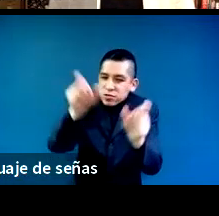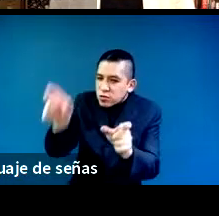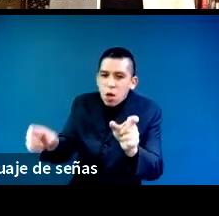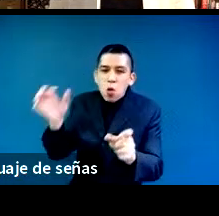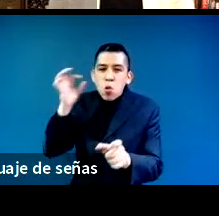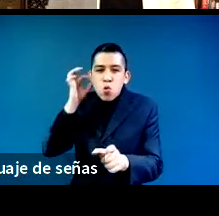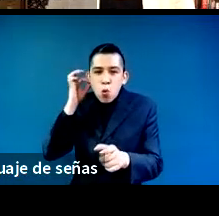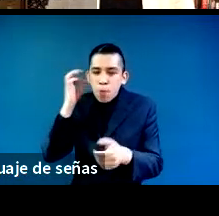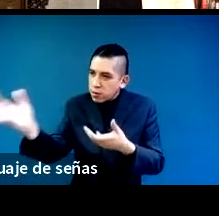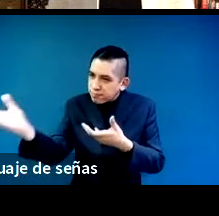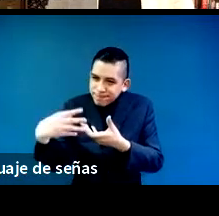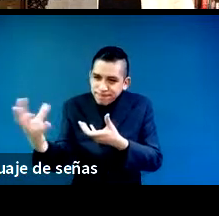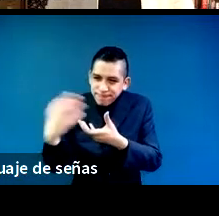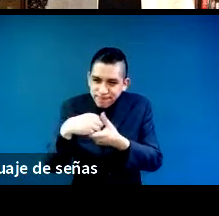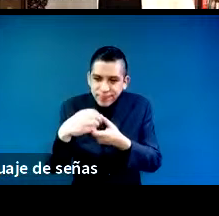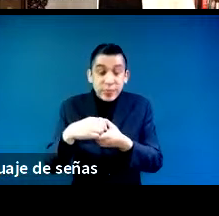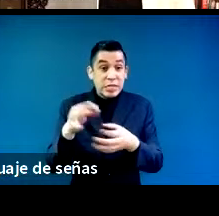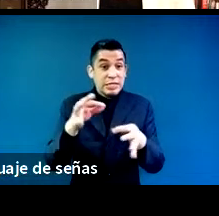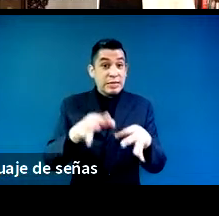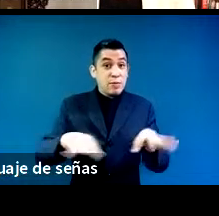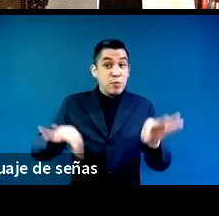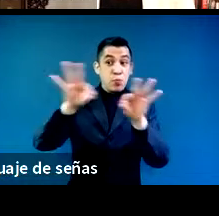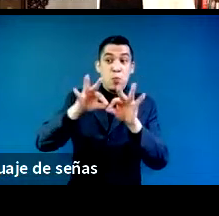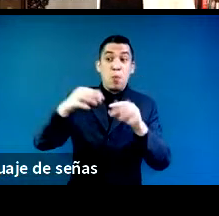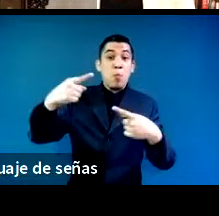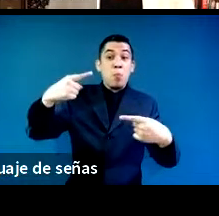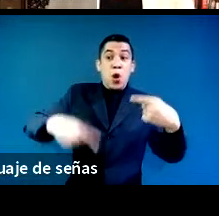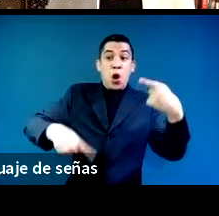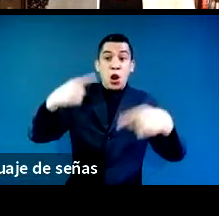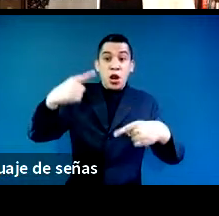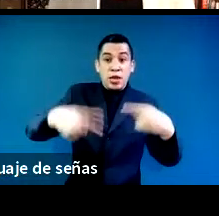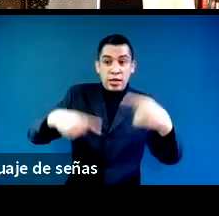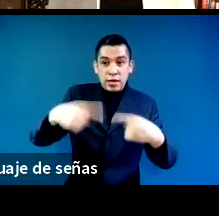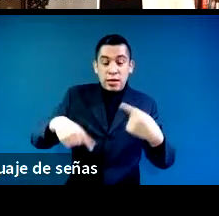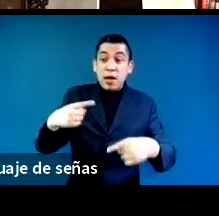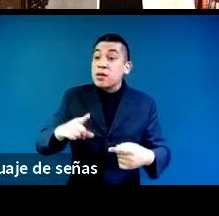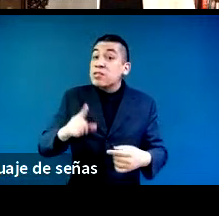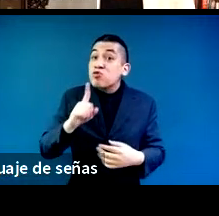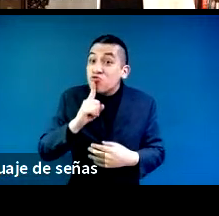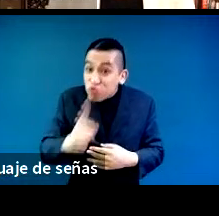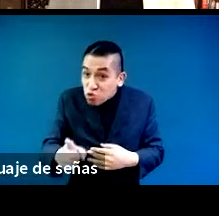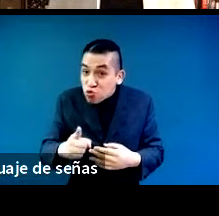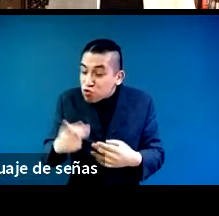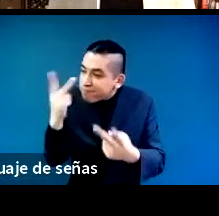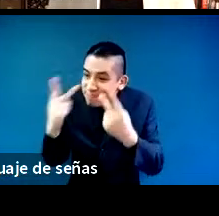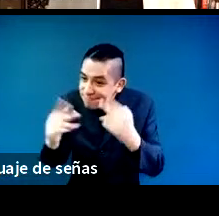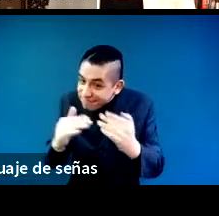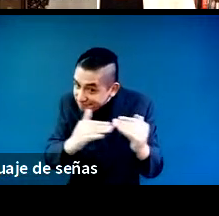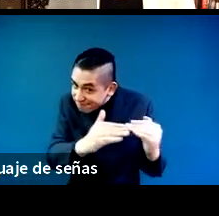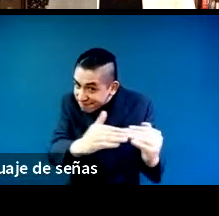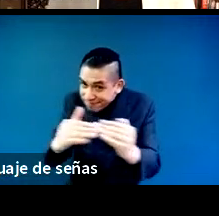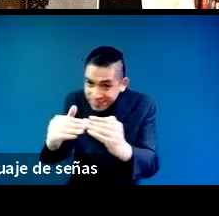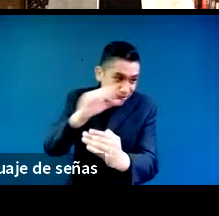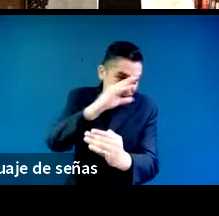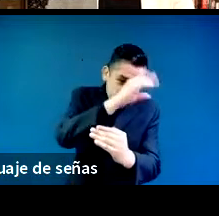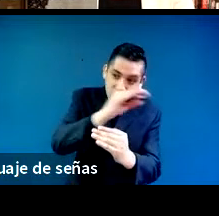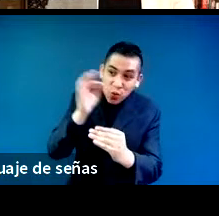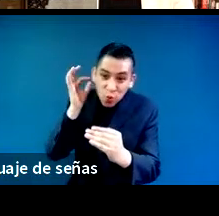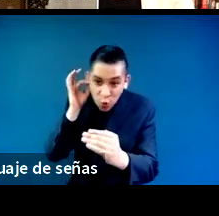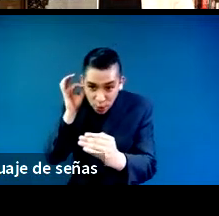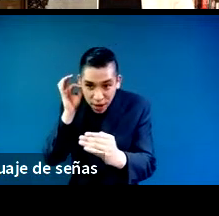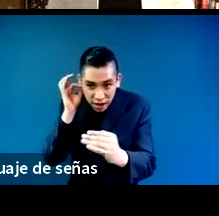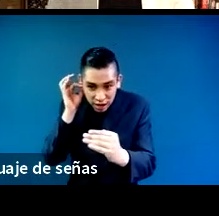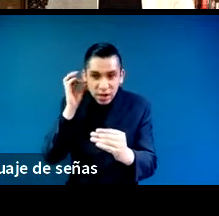take place. And also for focusing on culture. So looking at those 4 pillars, these also subsume into something that